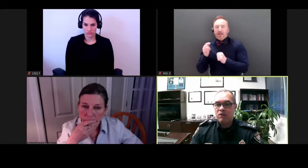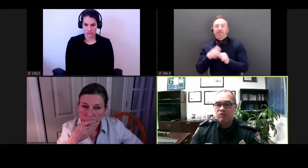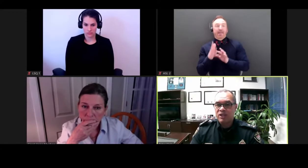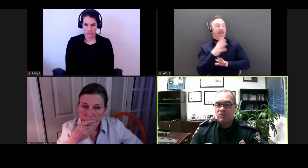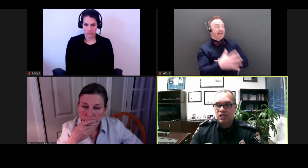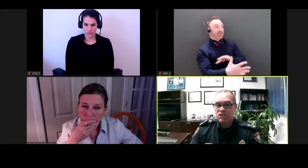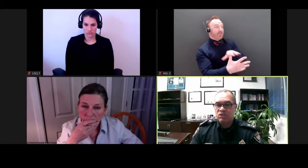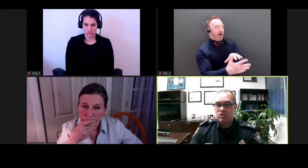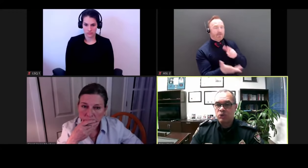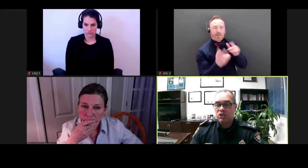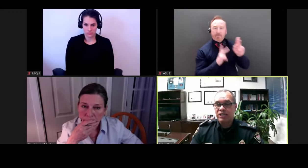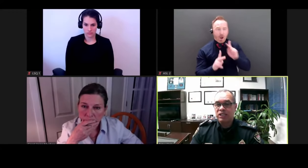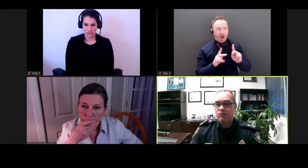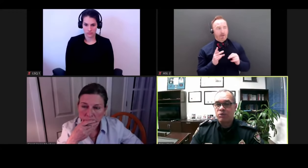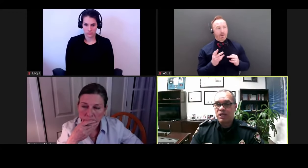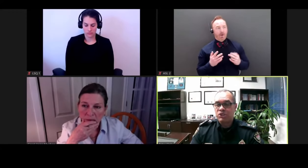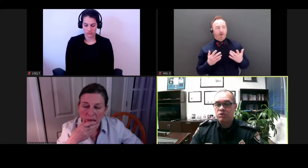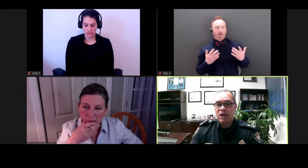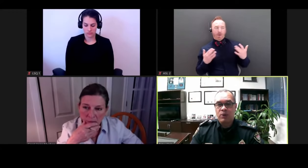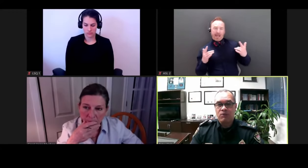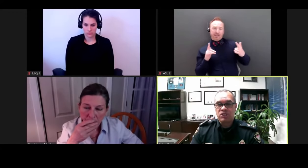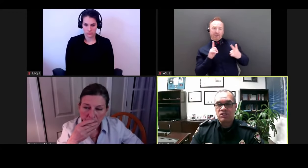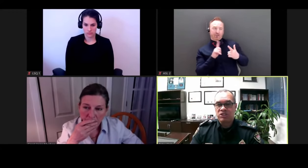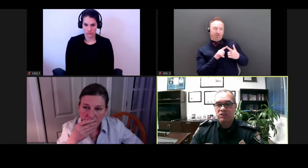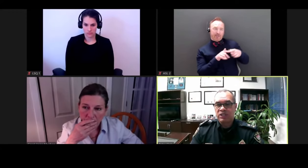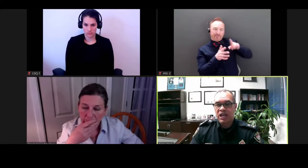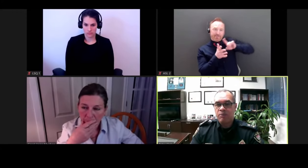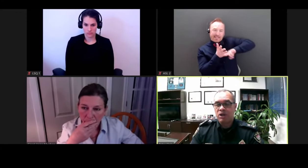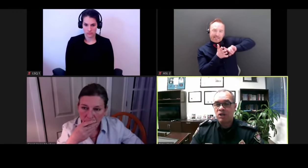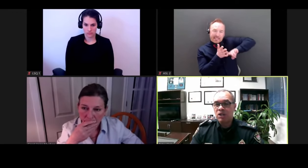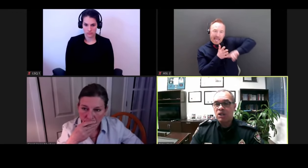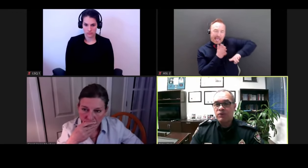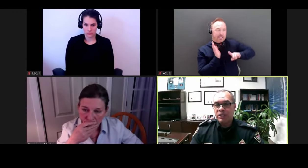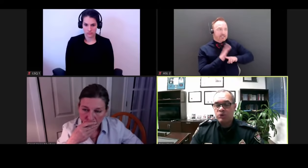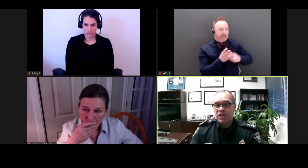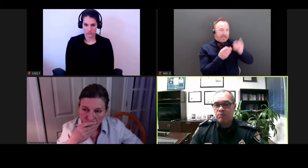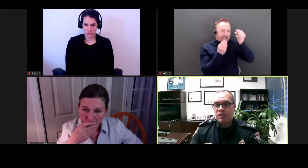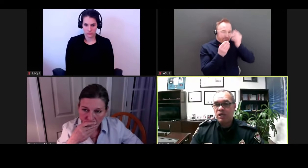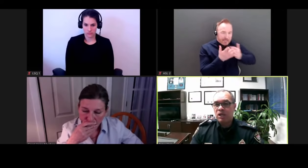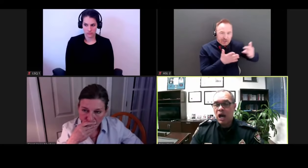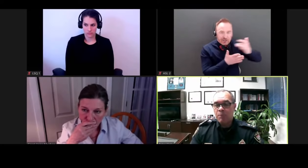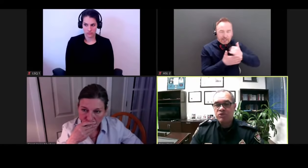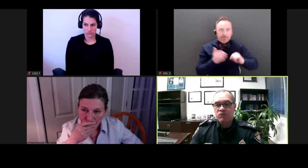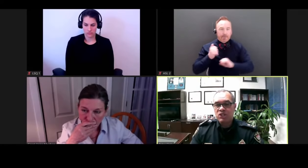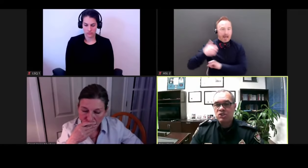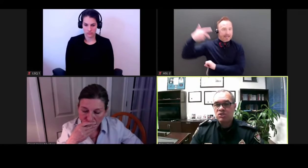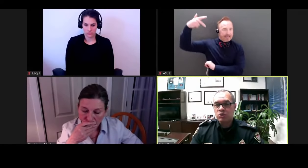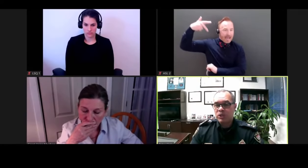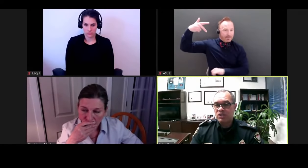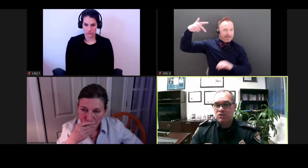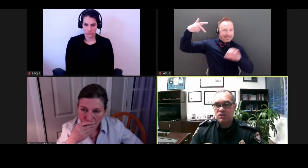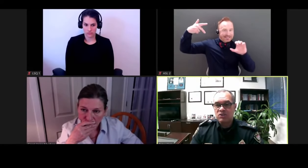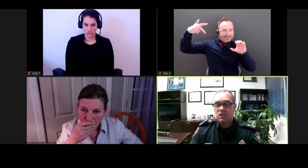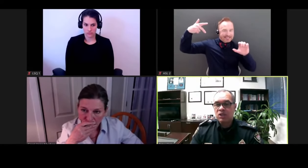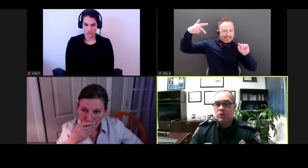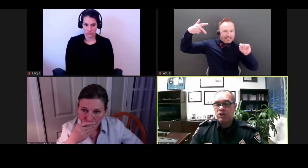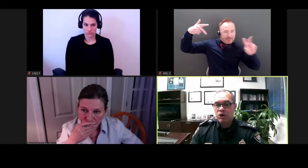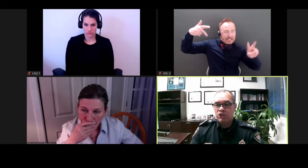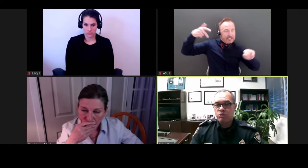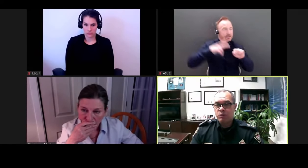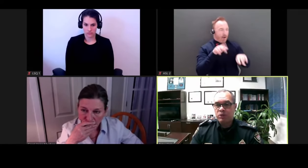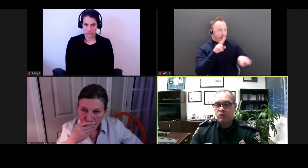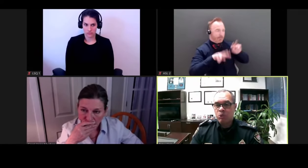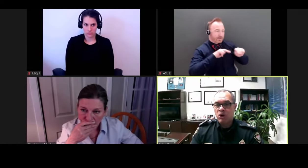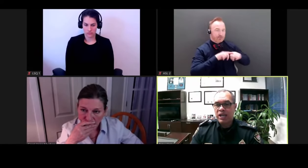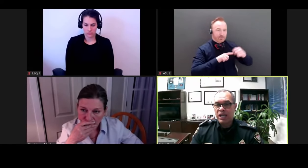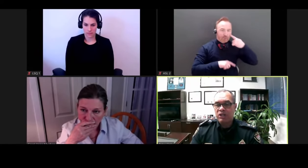way of investigations. We're collecting information by way of CCTV camera, videotaping, observations, and witnesses. We encourage